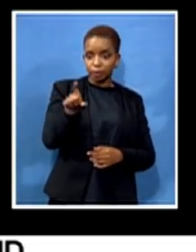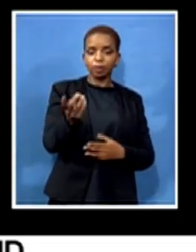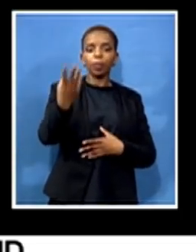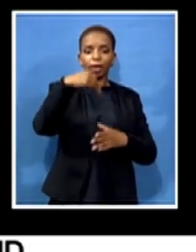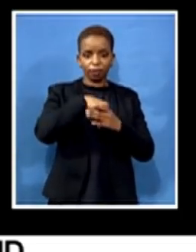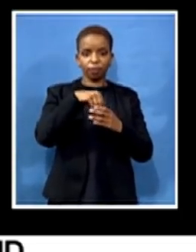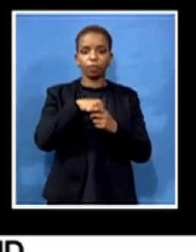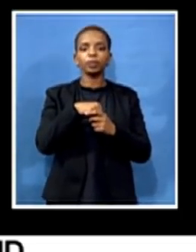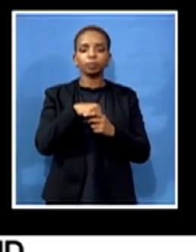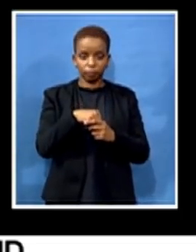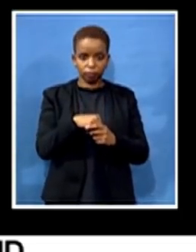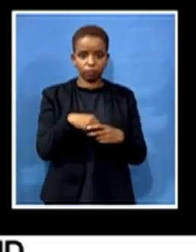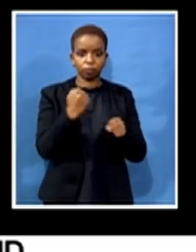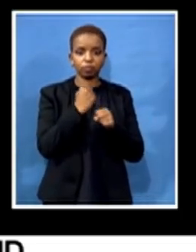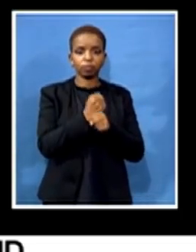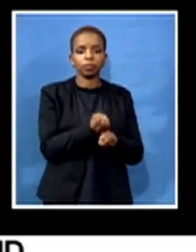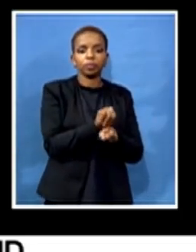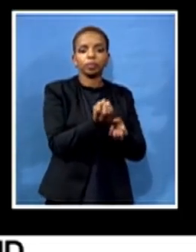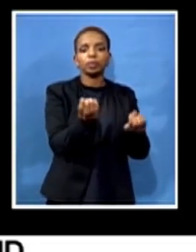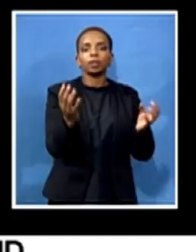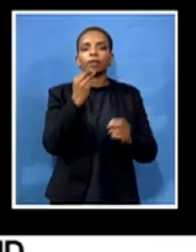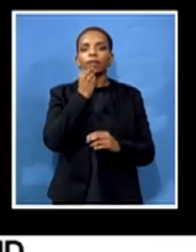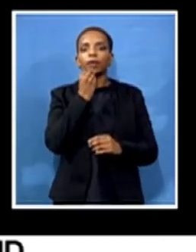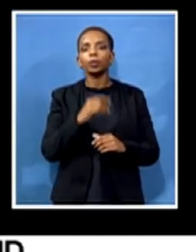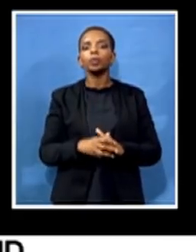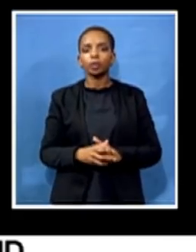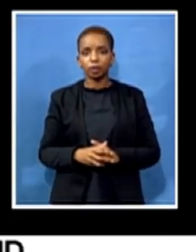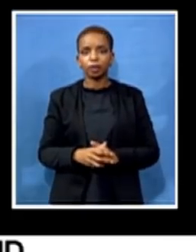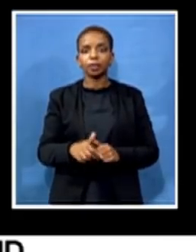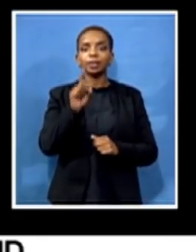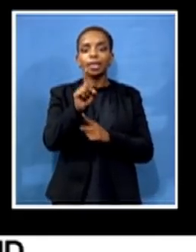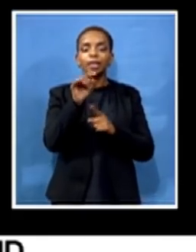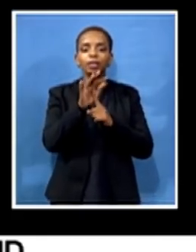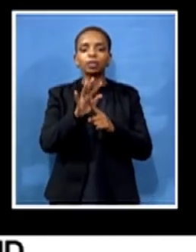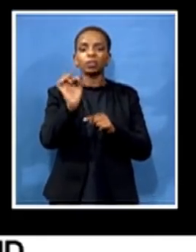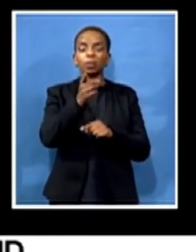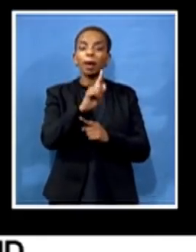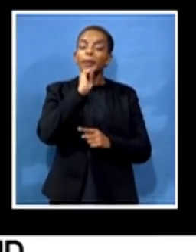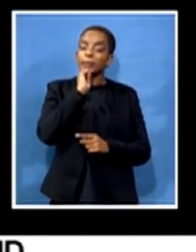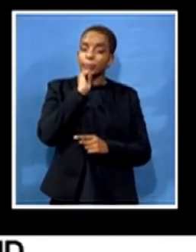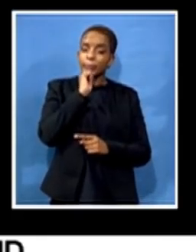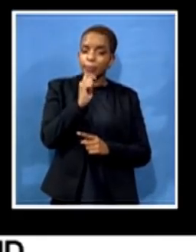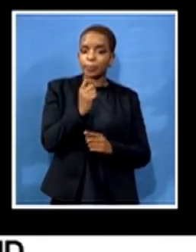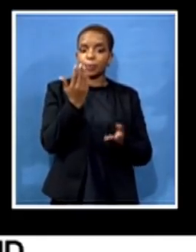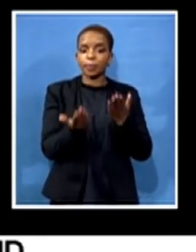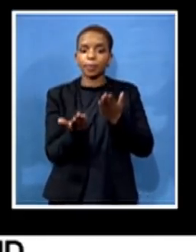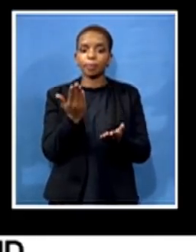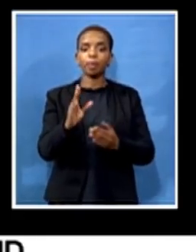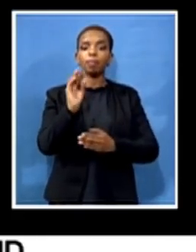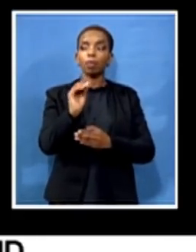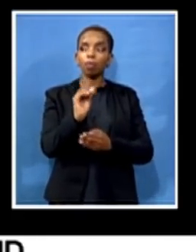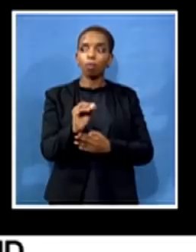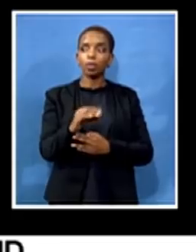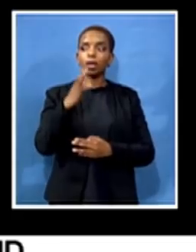It's true that there may be councillors who may have done something wrong,